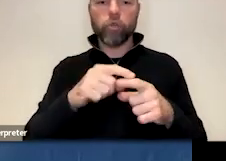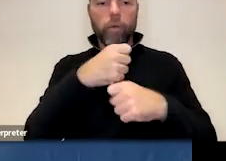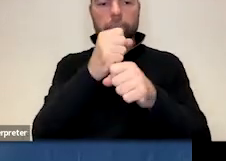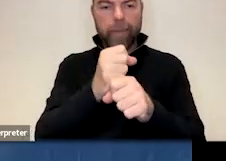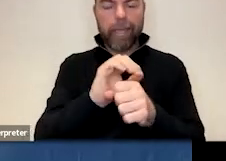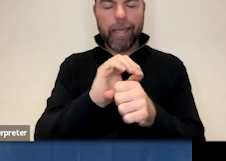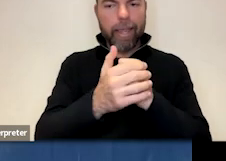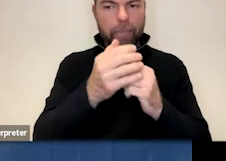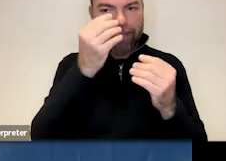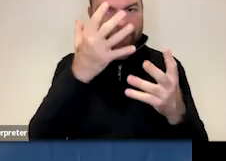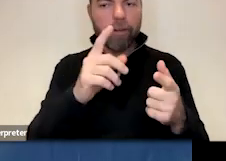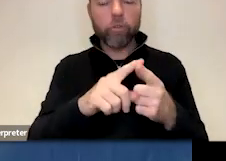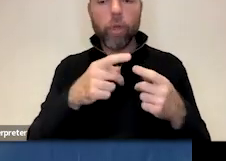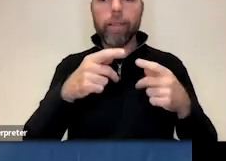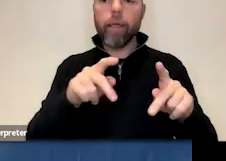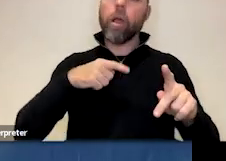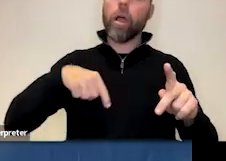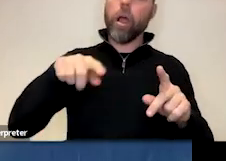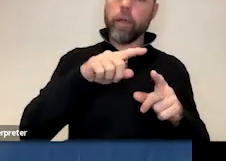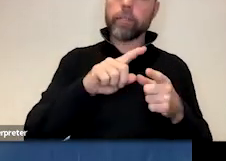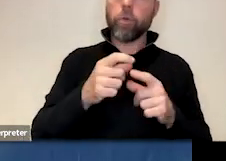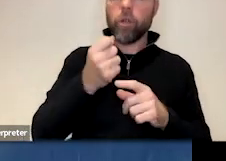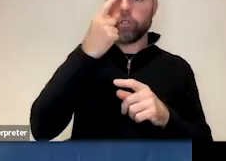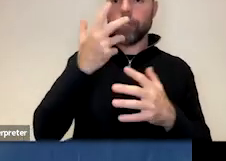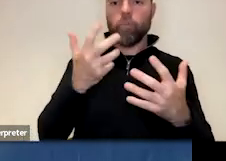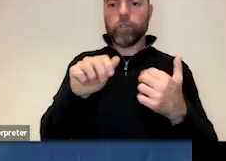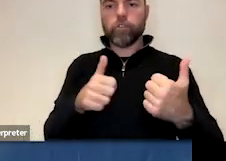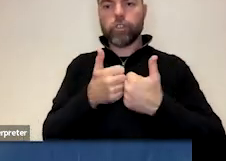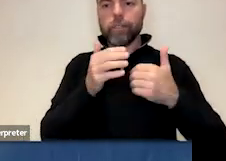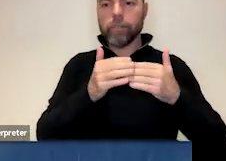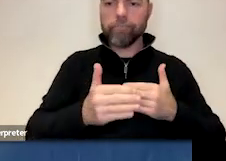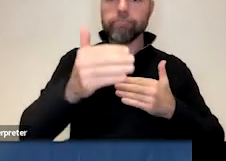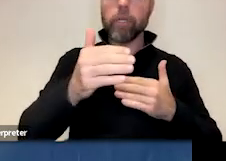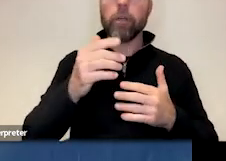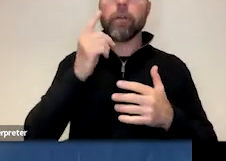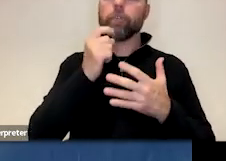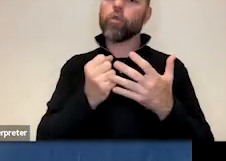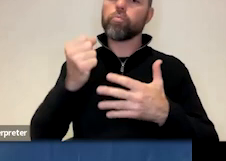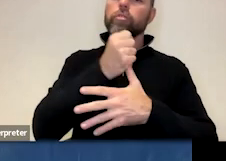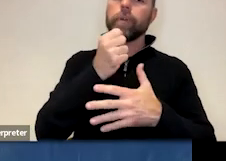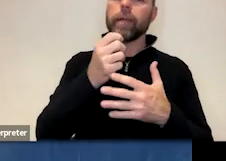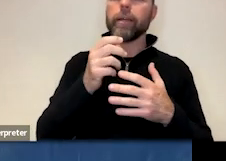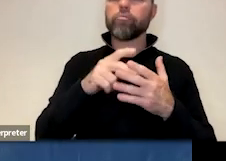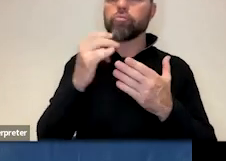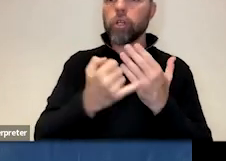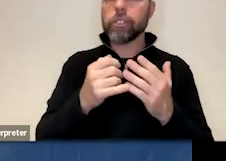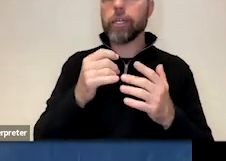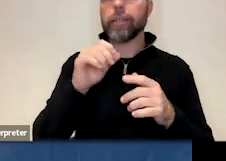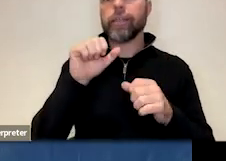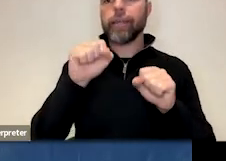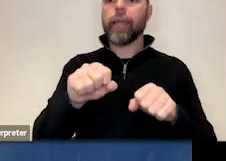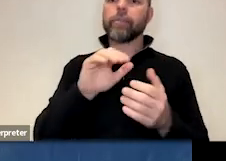allows us to better understand the challenges ahead and be able to prioritize hardening projects that can reduce